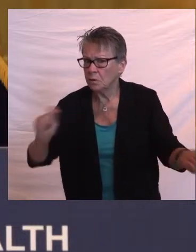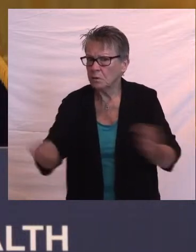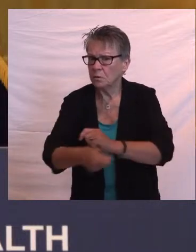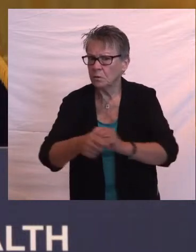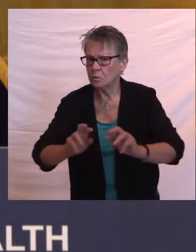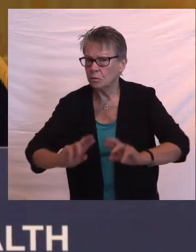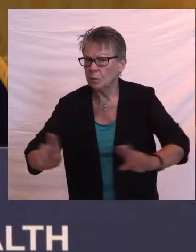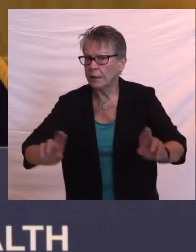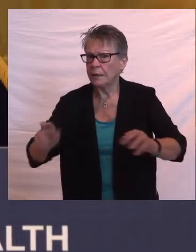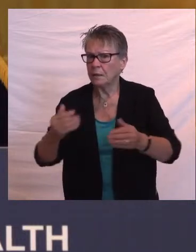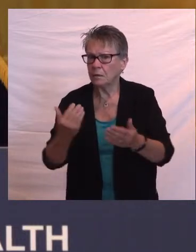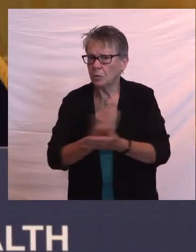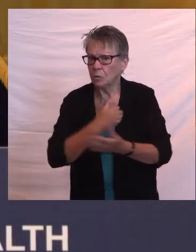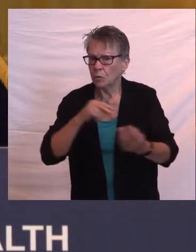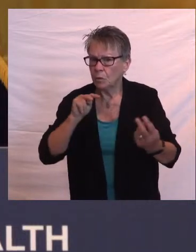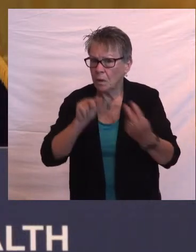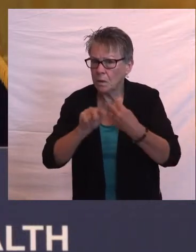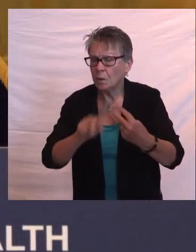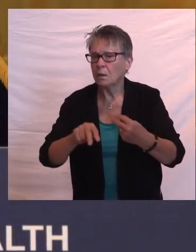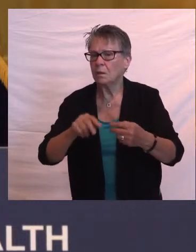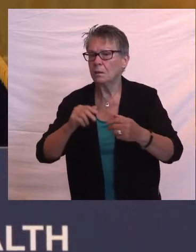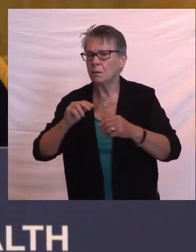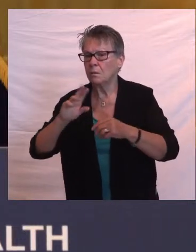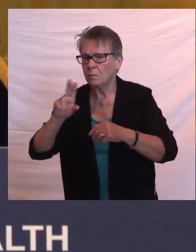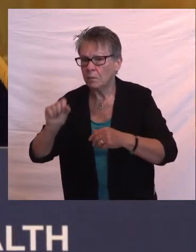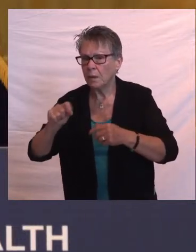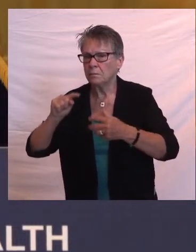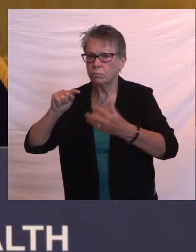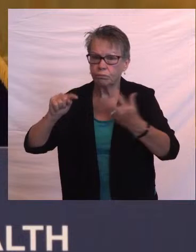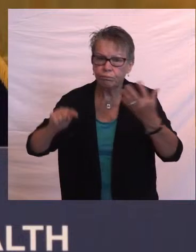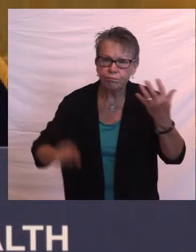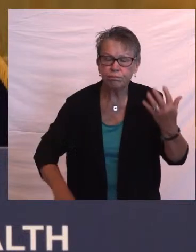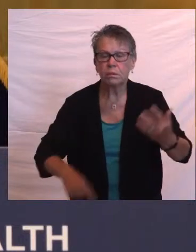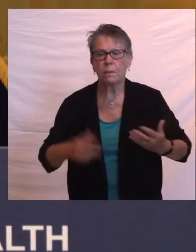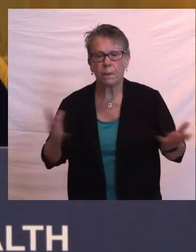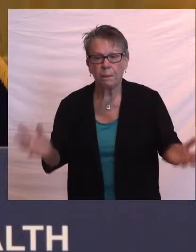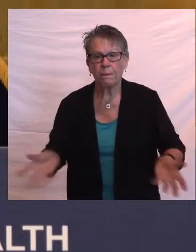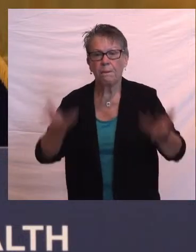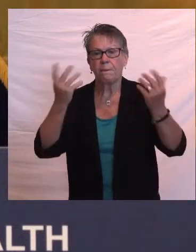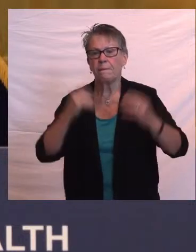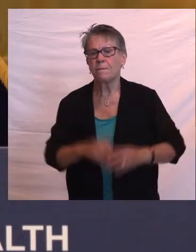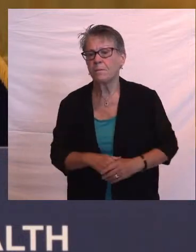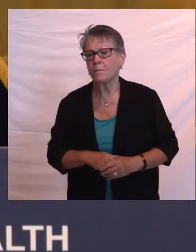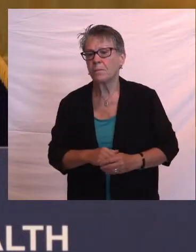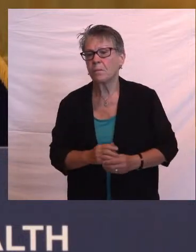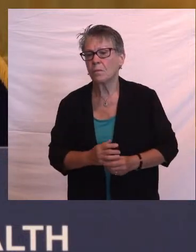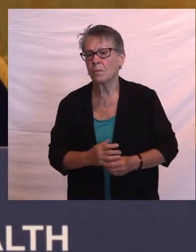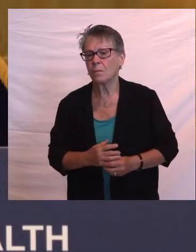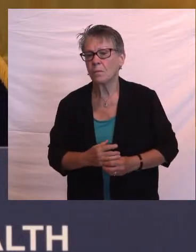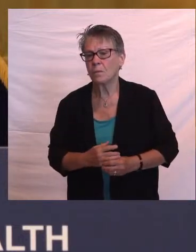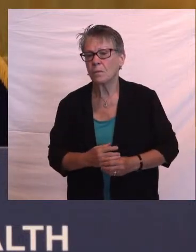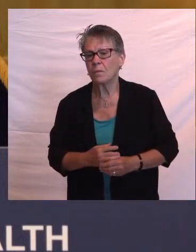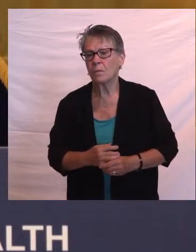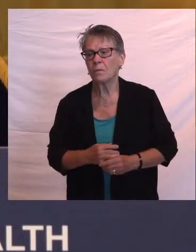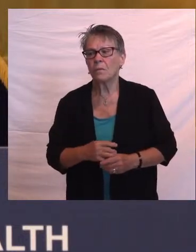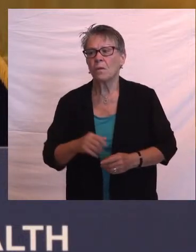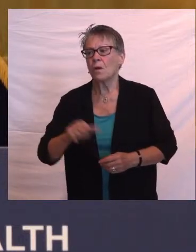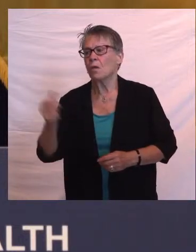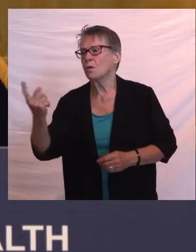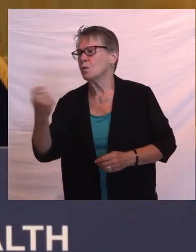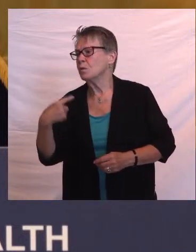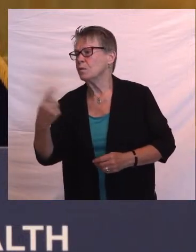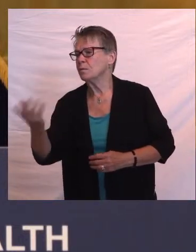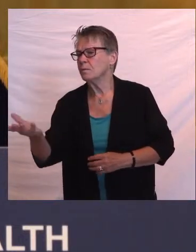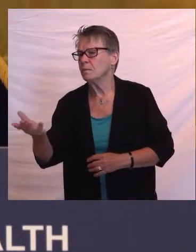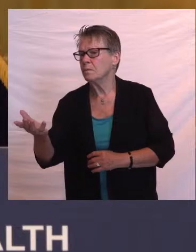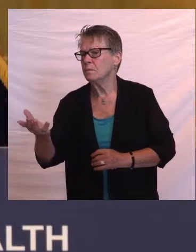faster. Thank you. Alex, good afternoon. Good afternoon. For the Commissioner, for Dr. Tan, are you aware of a report